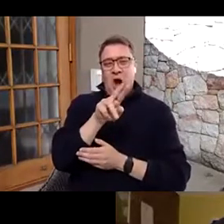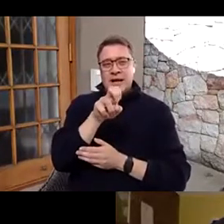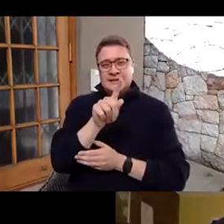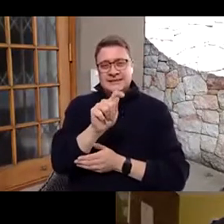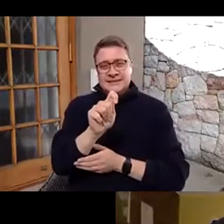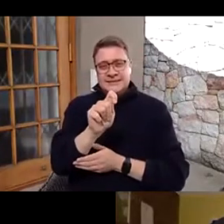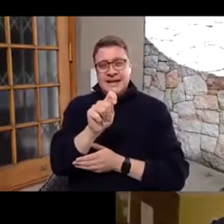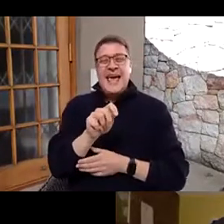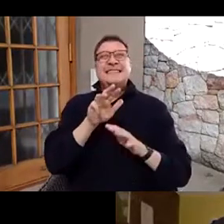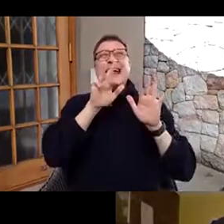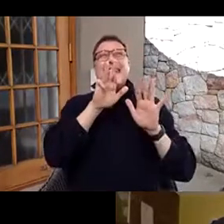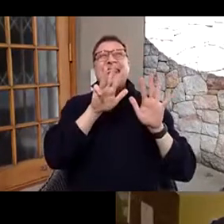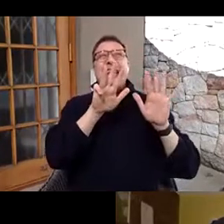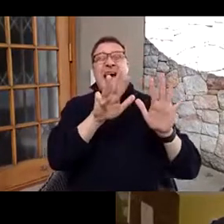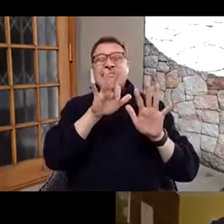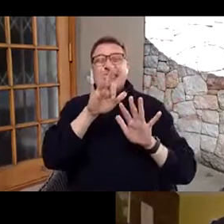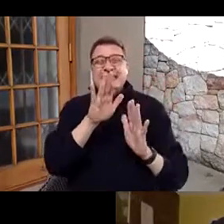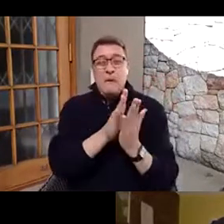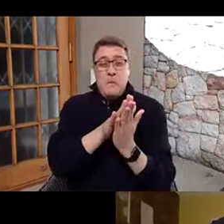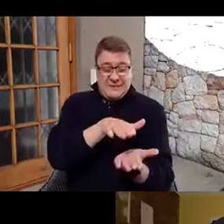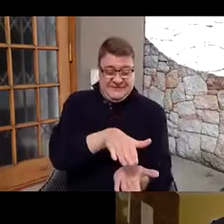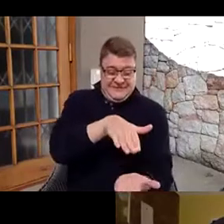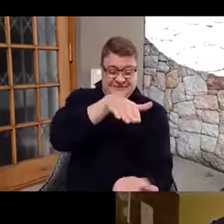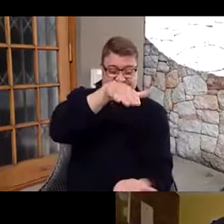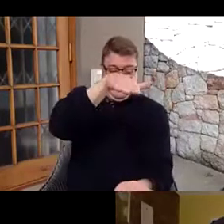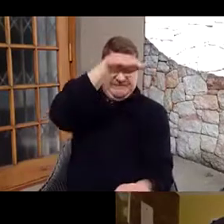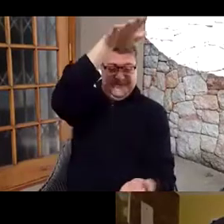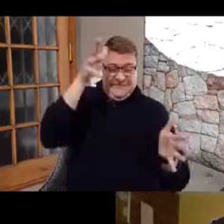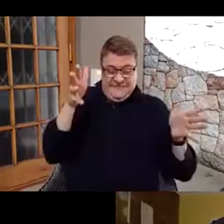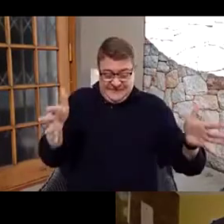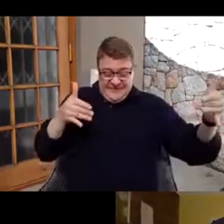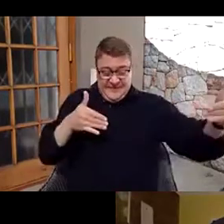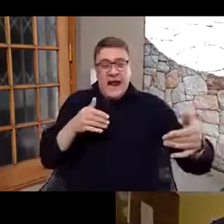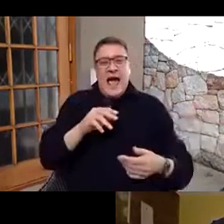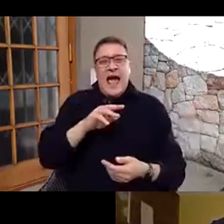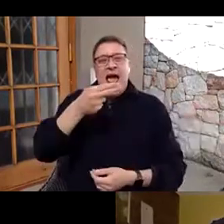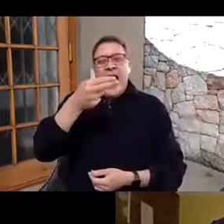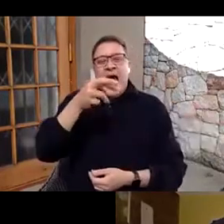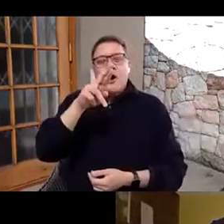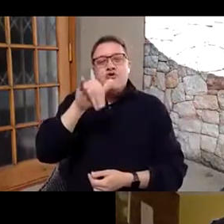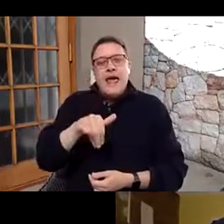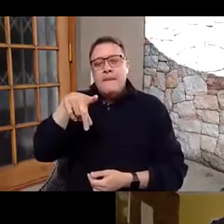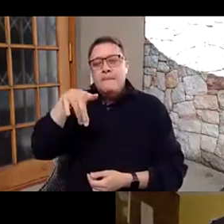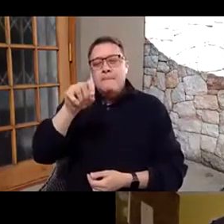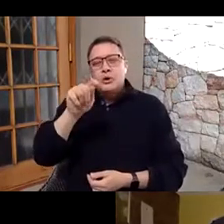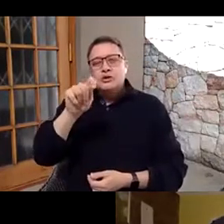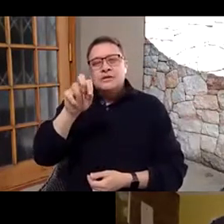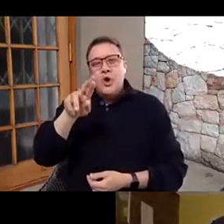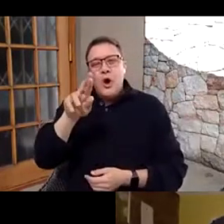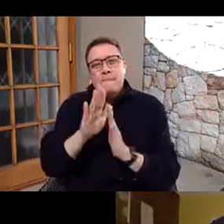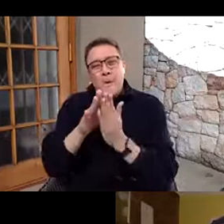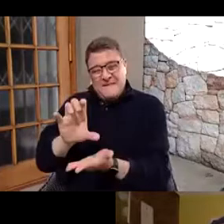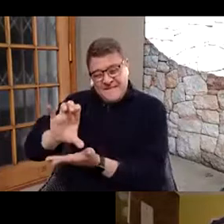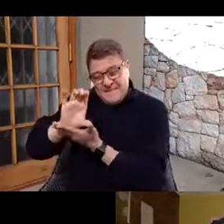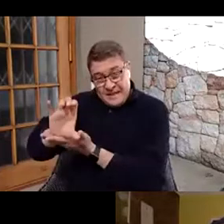volumes. That is about as thick as one of the Harry Potter books. Just that there are 93 of them.